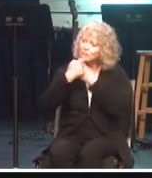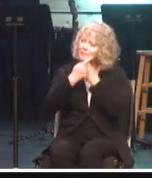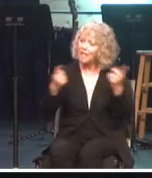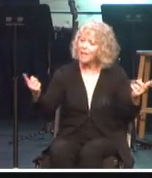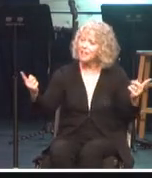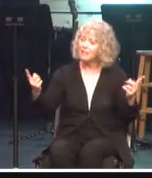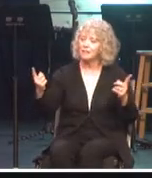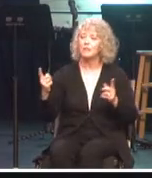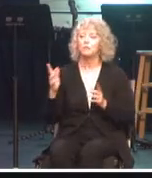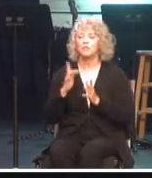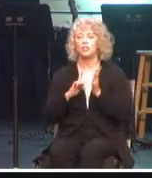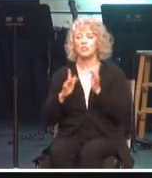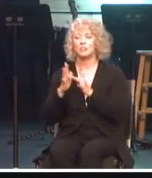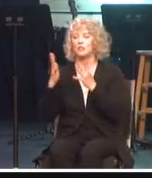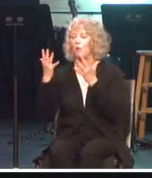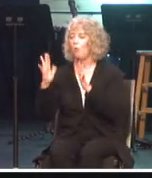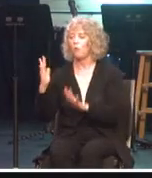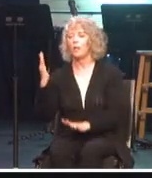Jesus knows why.